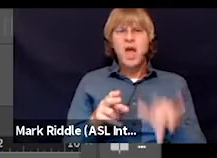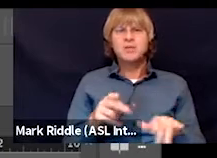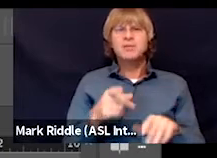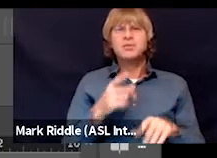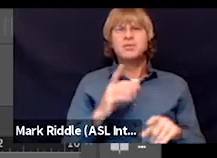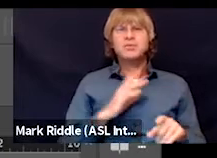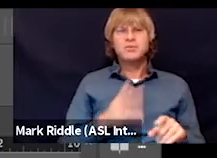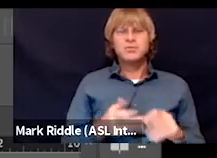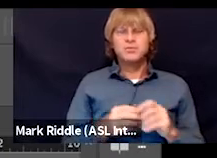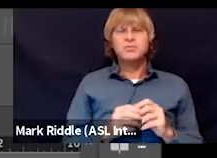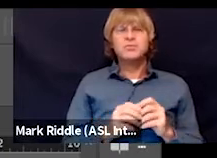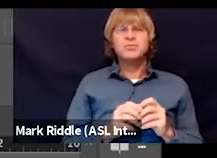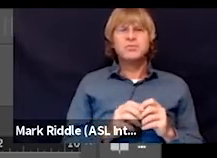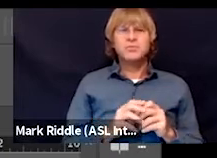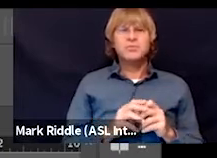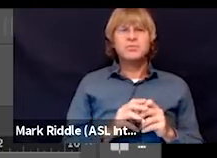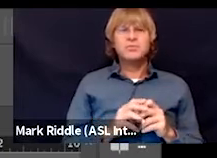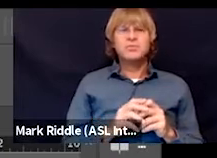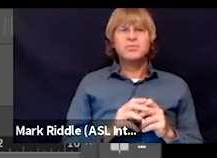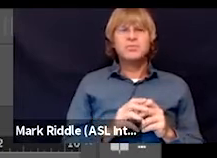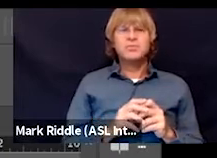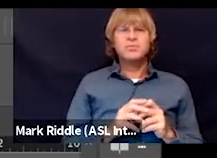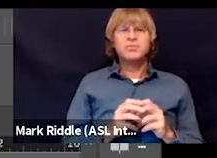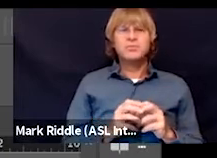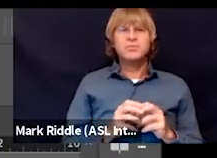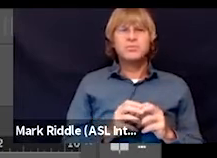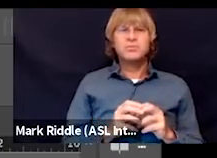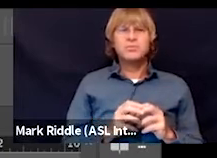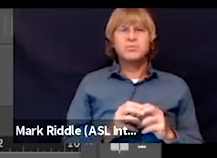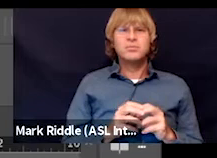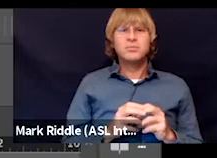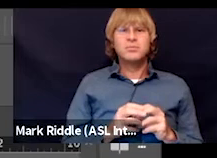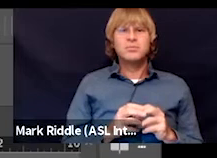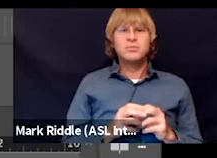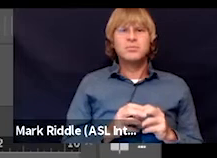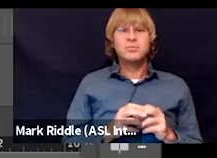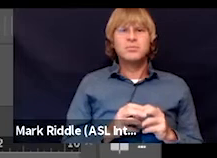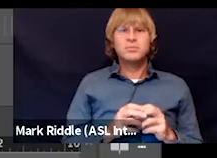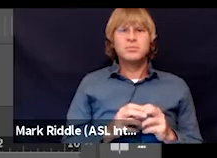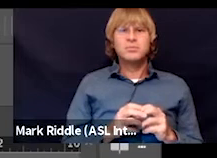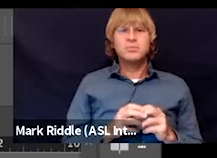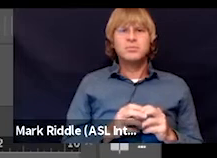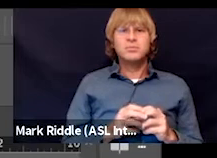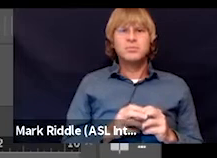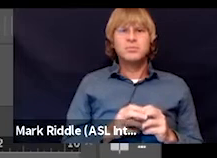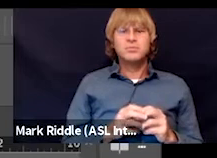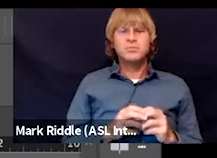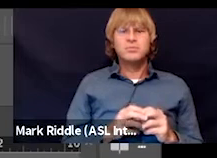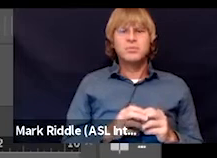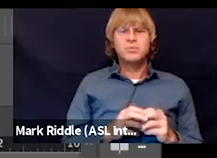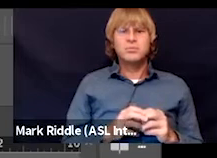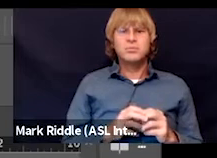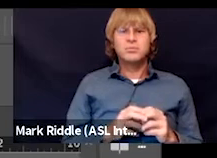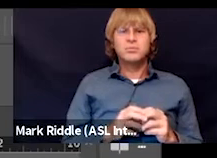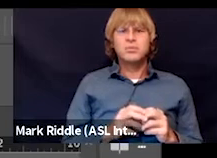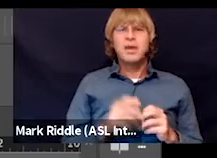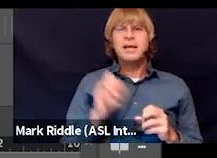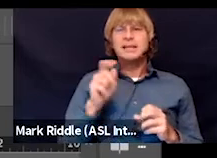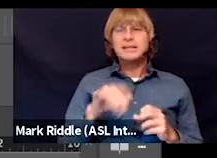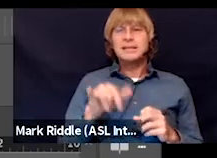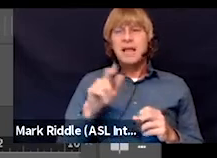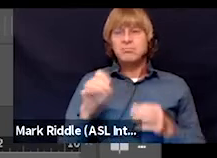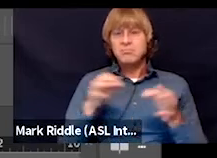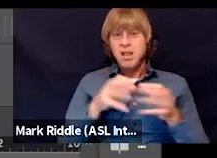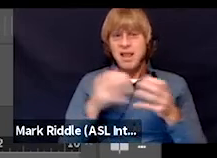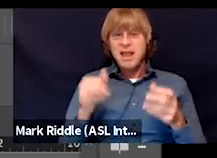we're done with that one. Okay, so we've covered a lot about styles. Now I'm just going to